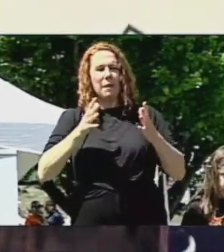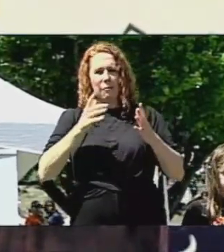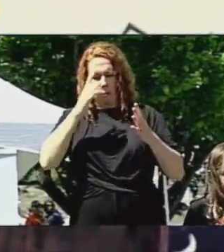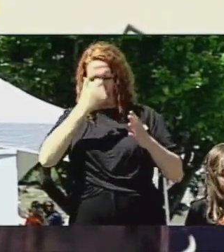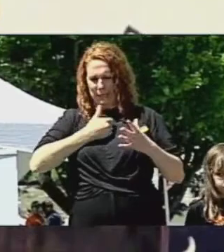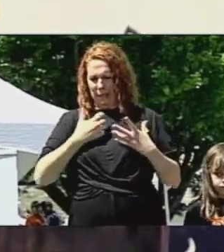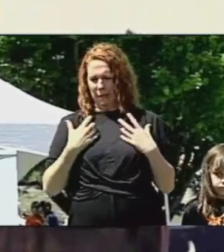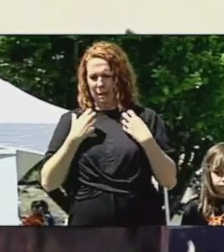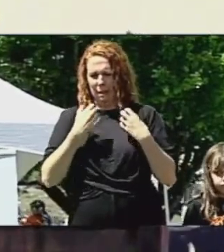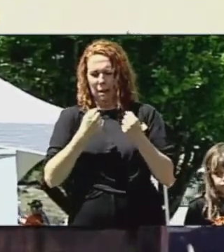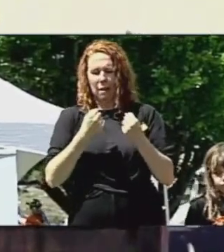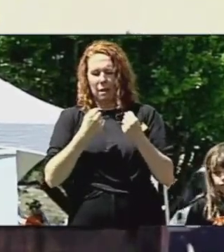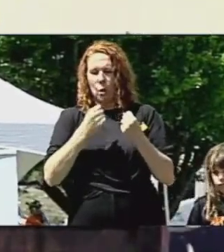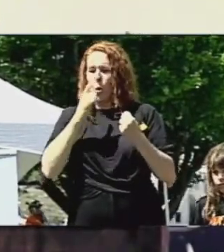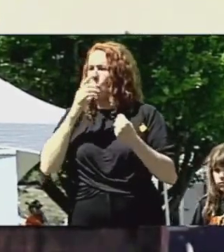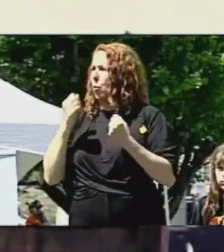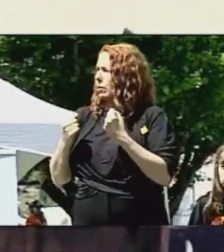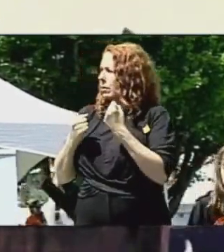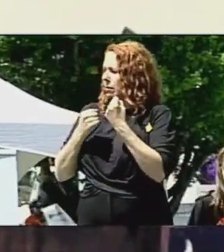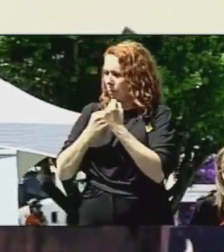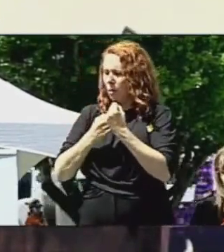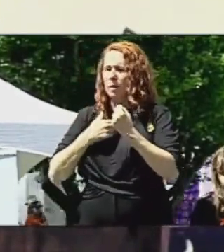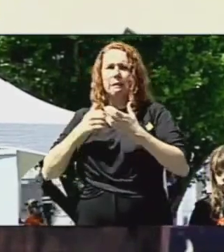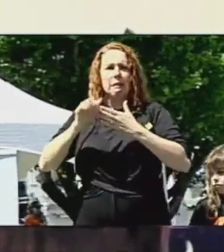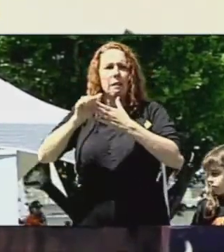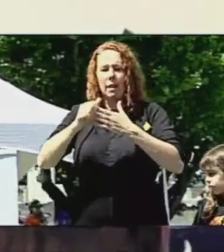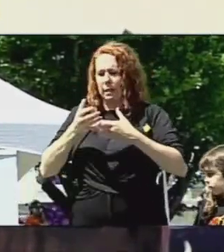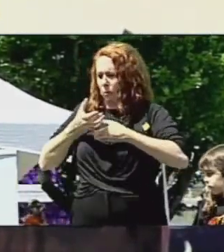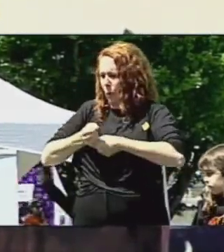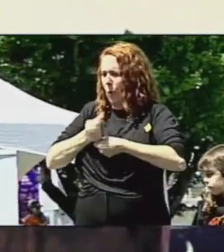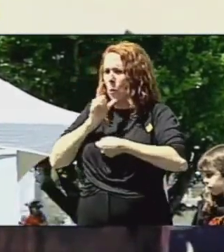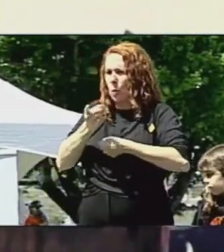people who I trust for guidance and support,